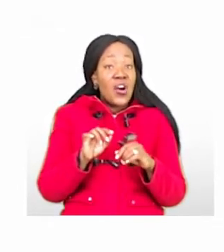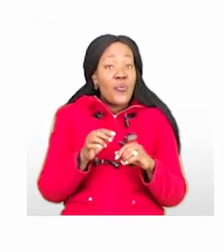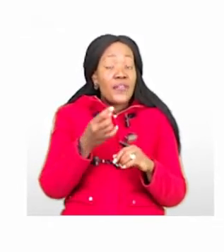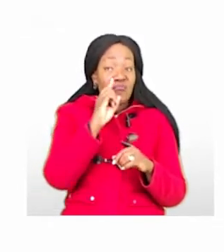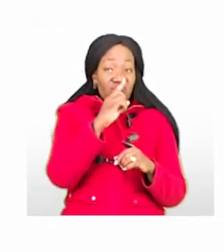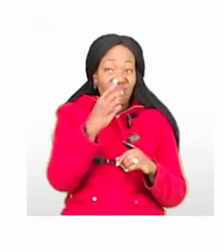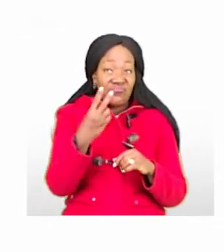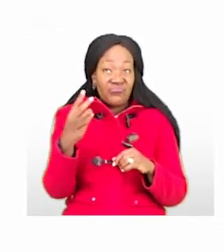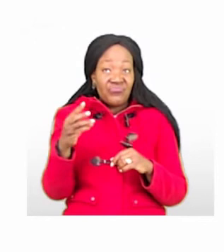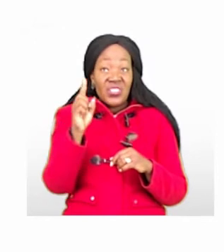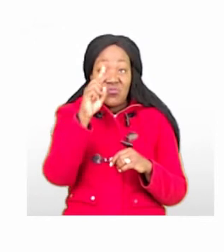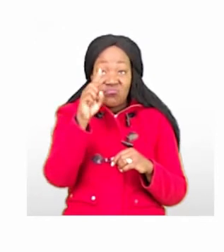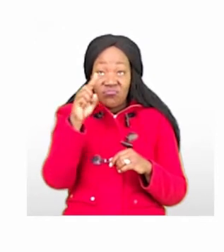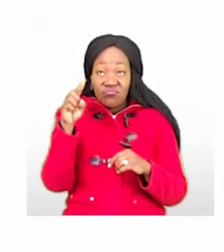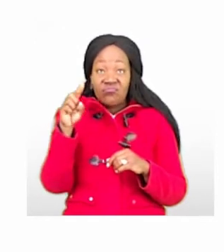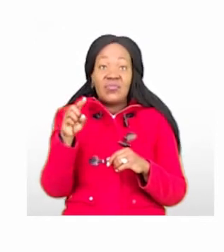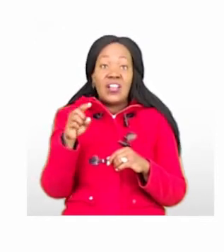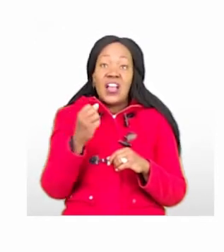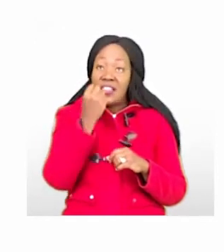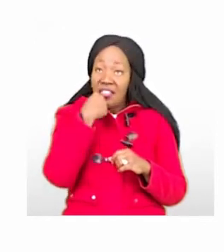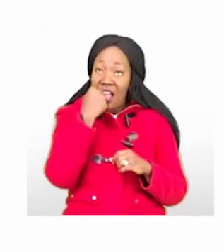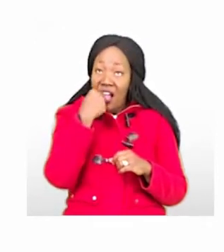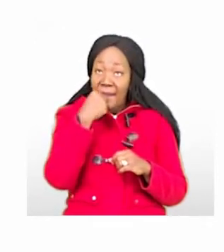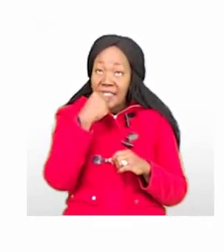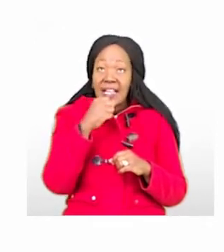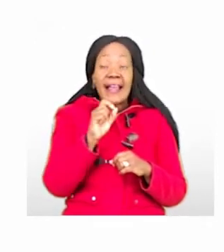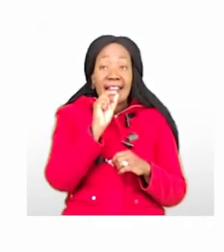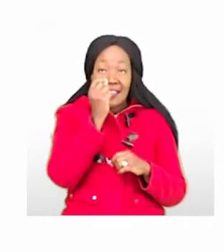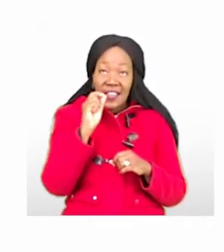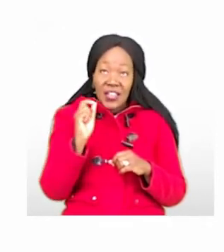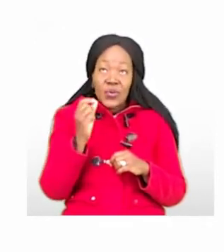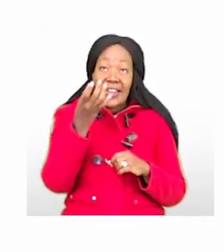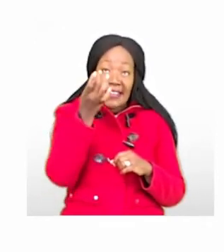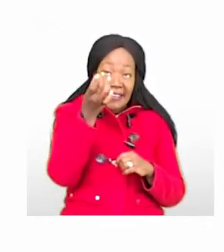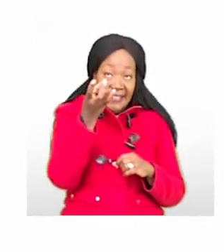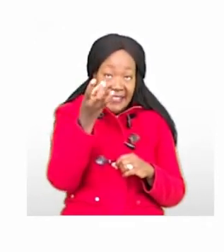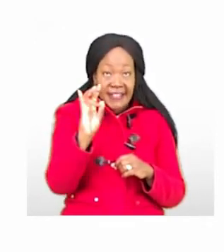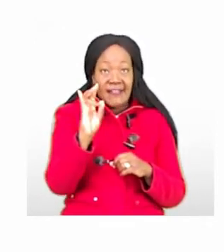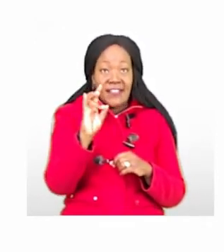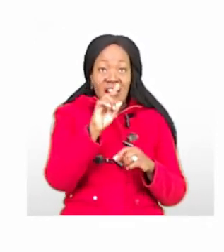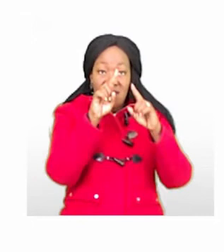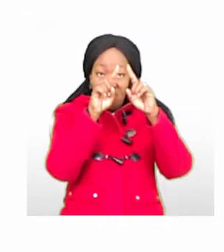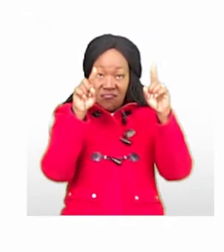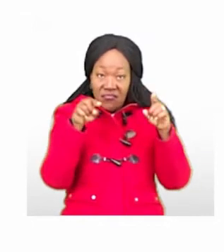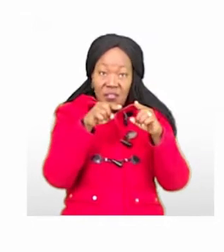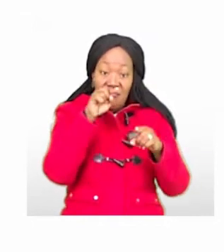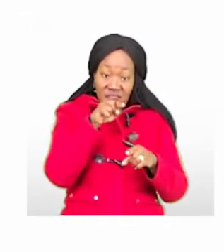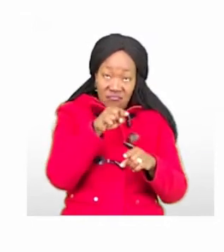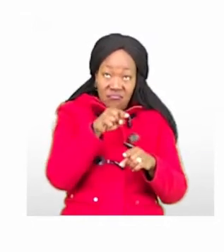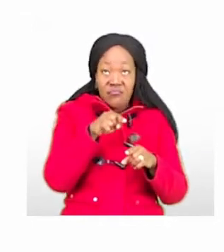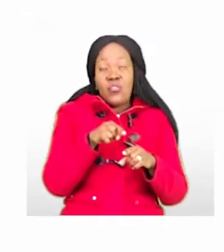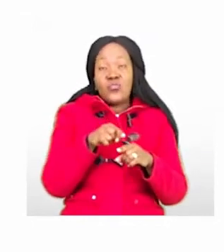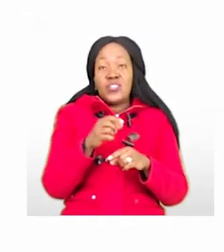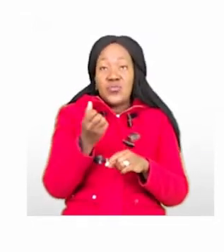dots and apples and write the 7 in the blocks provided at the bottom of